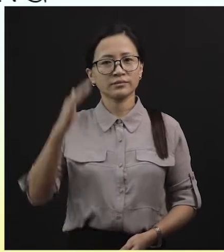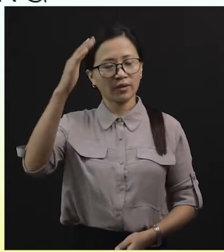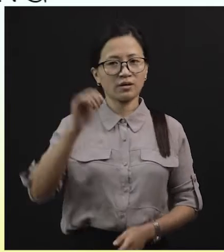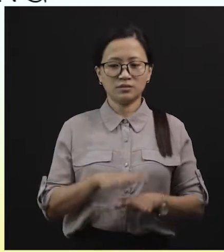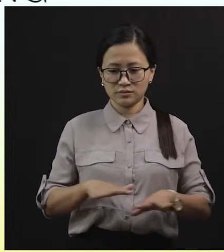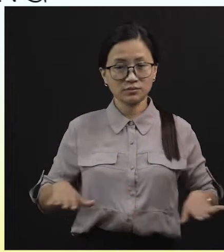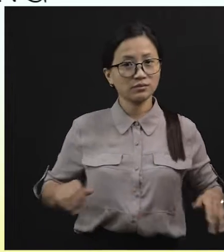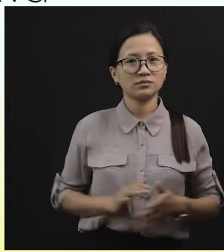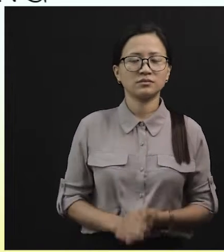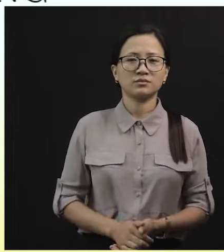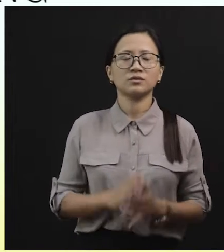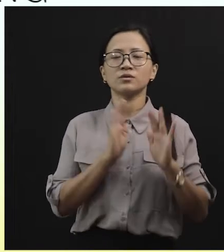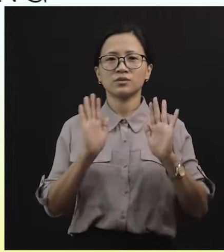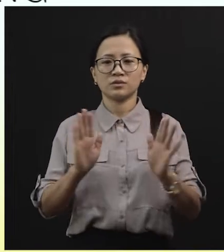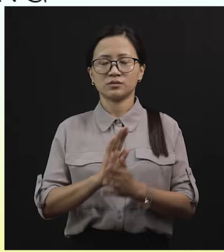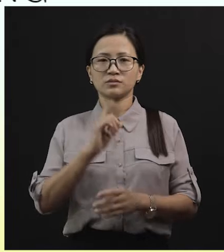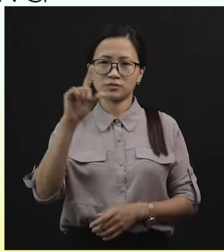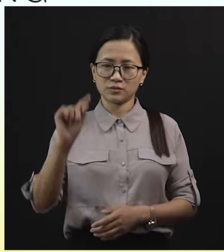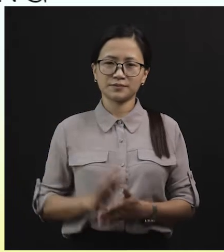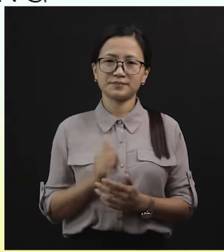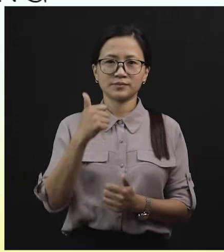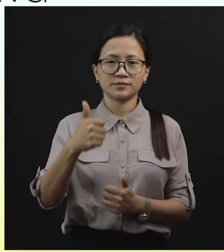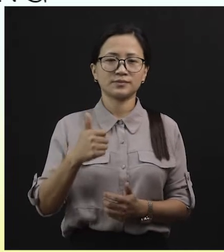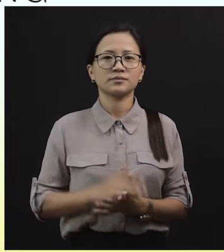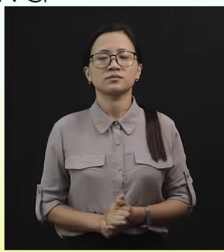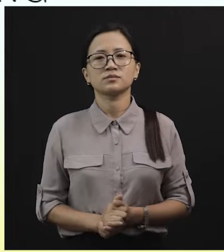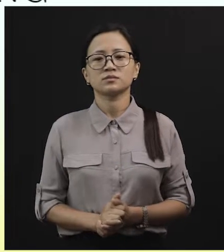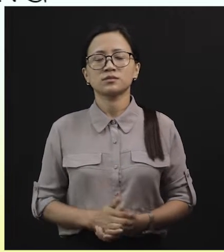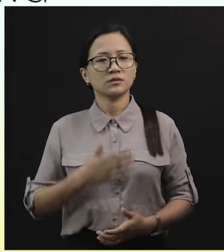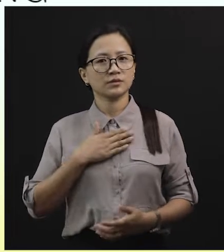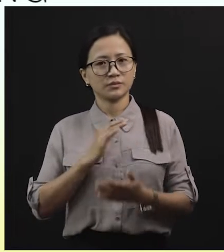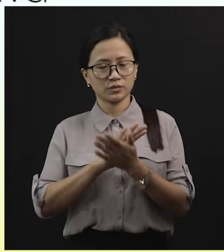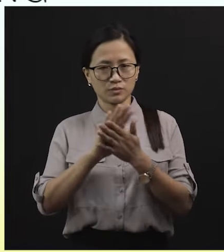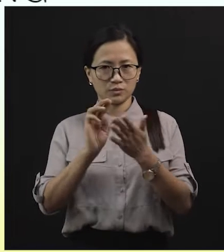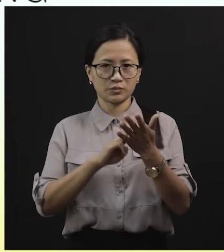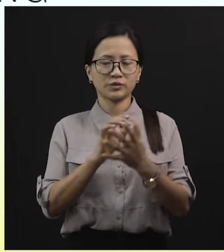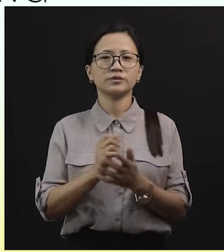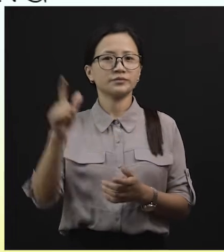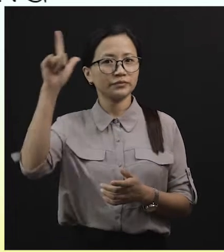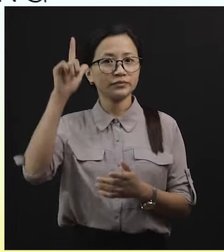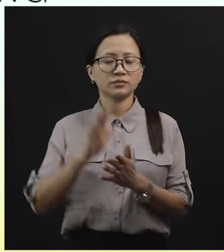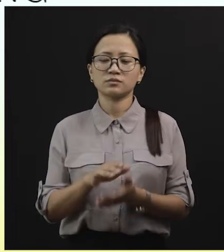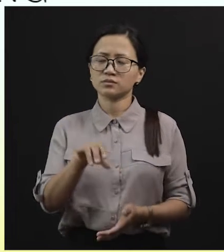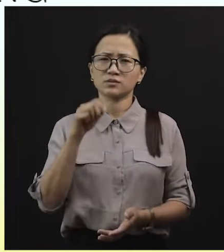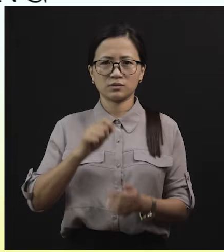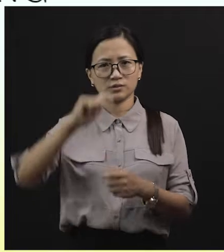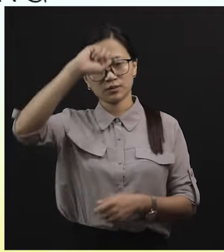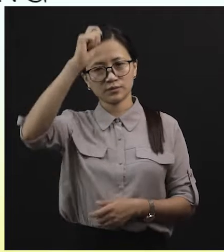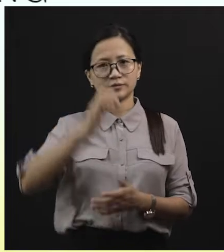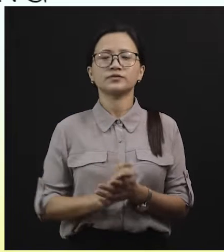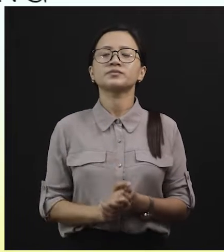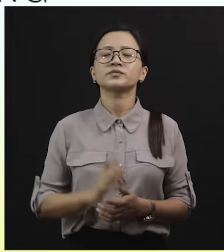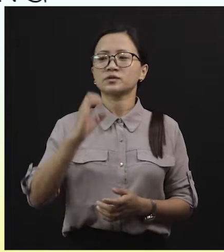Hello students, I hope you all are doing good. I am Hombini and I will be taking English for class